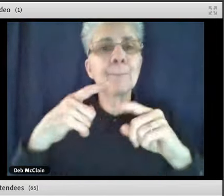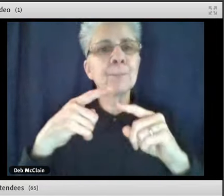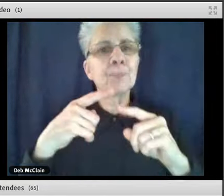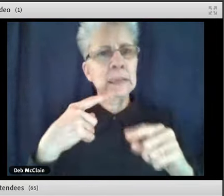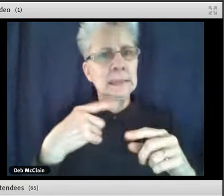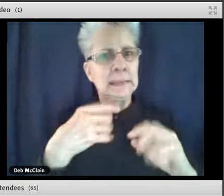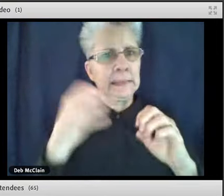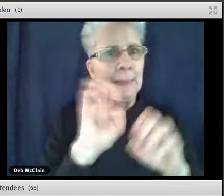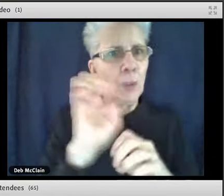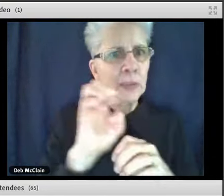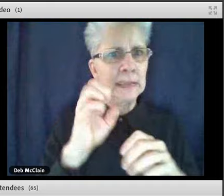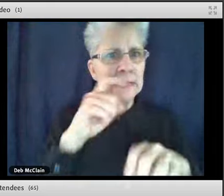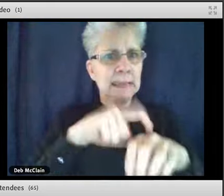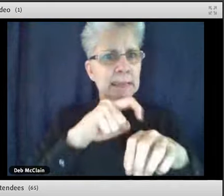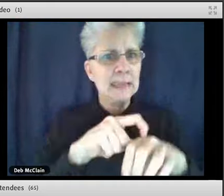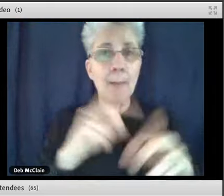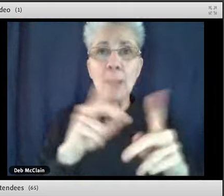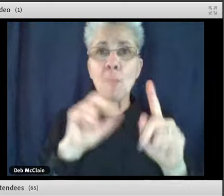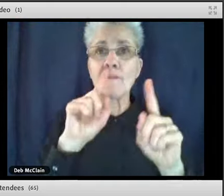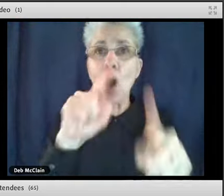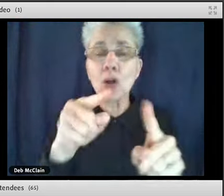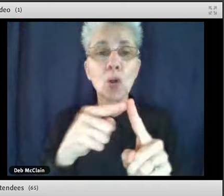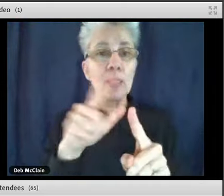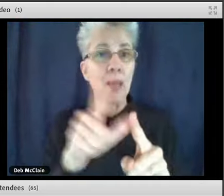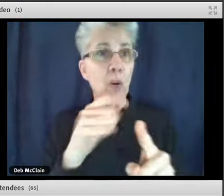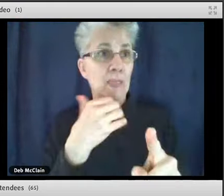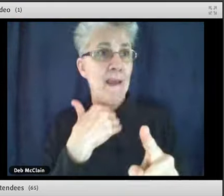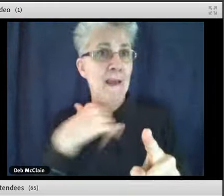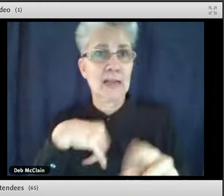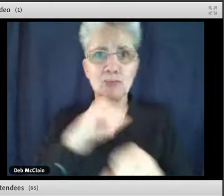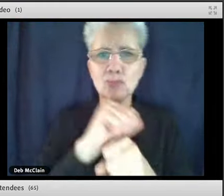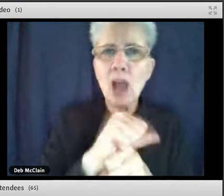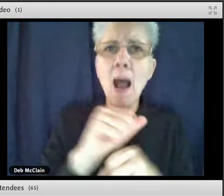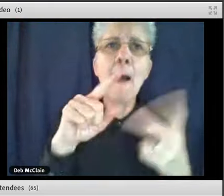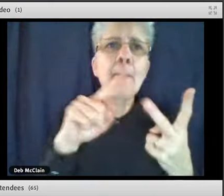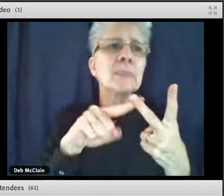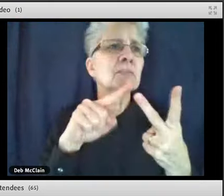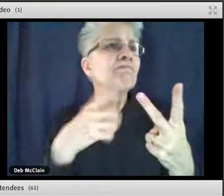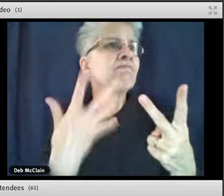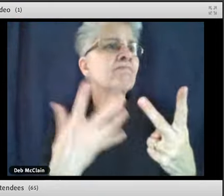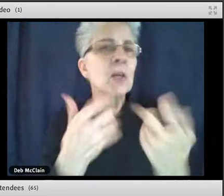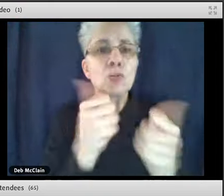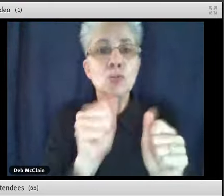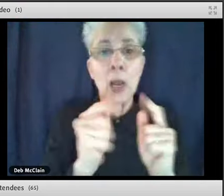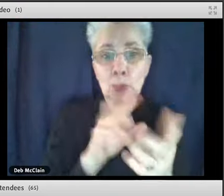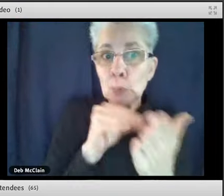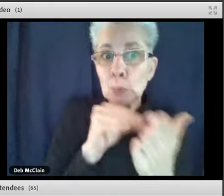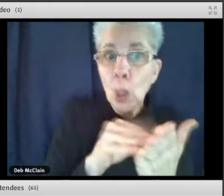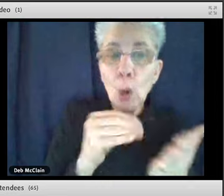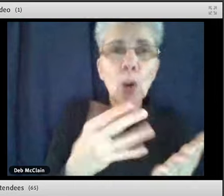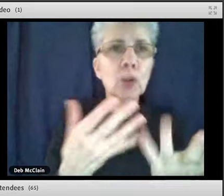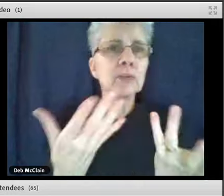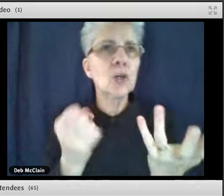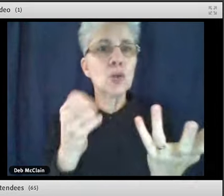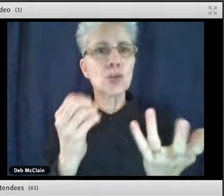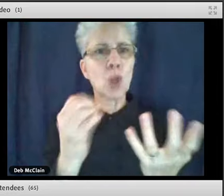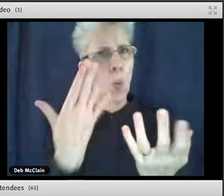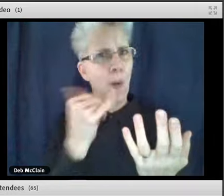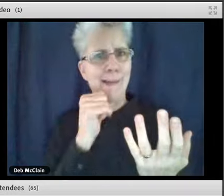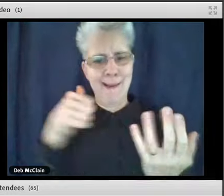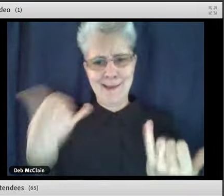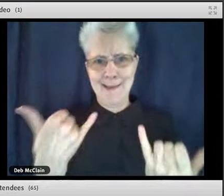to libraries, you know, when they haven't had jobs or they're trying to learn. And so why should this time be any different? We